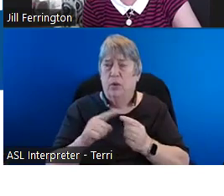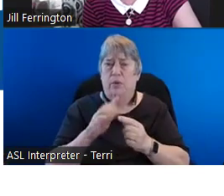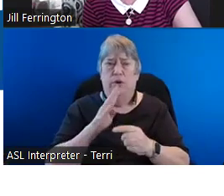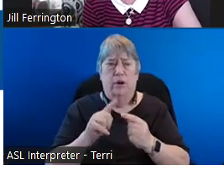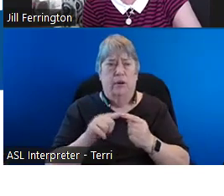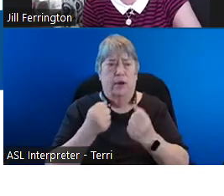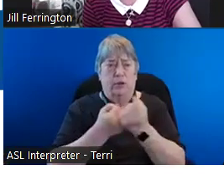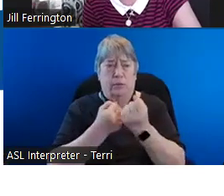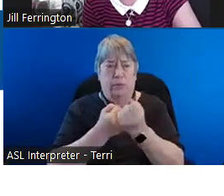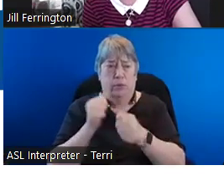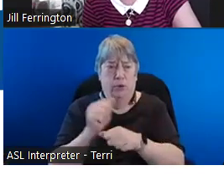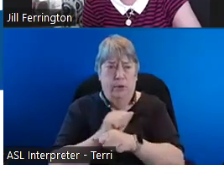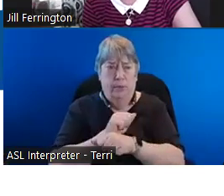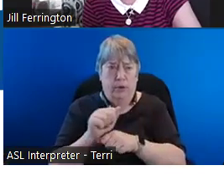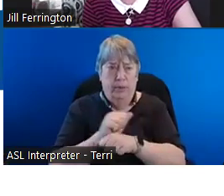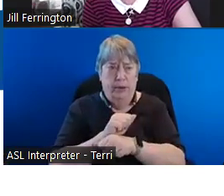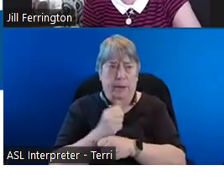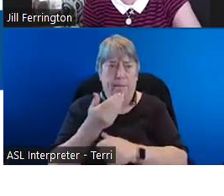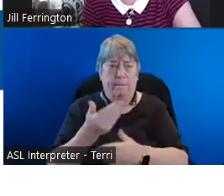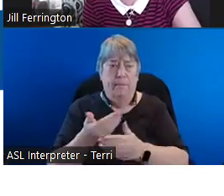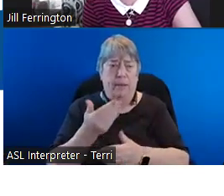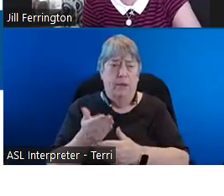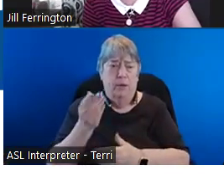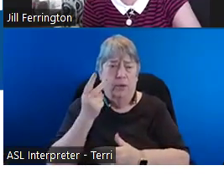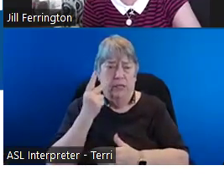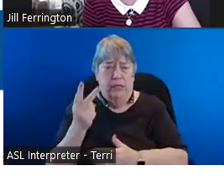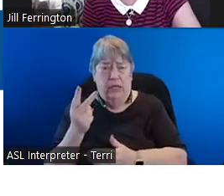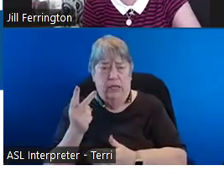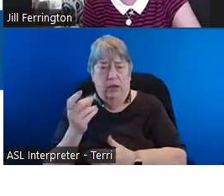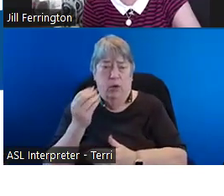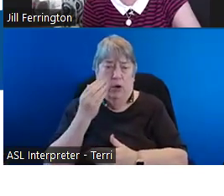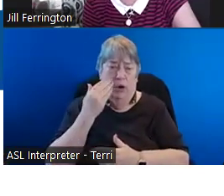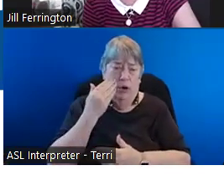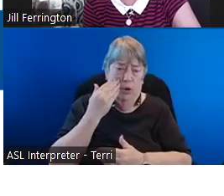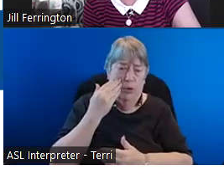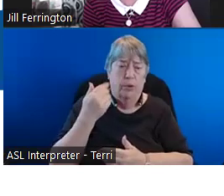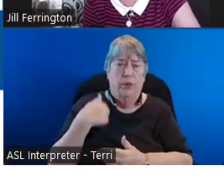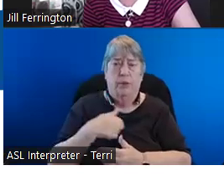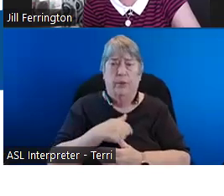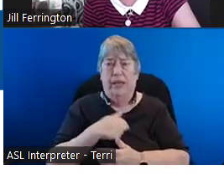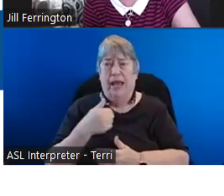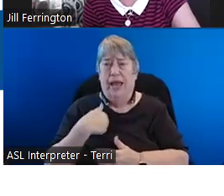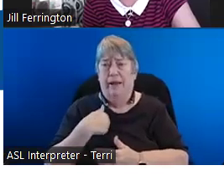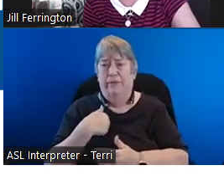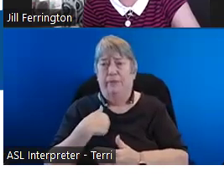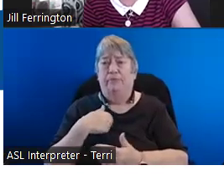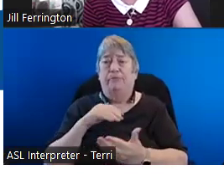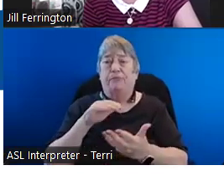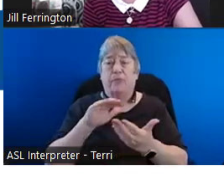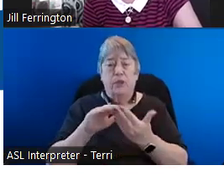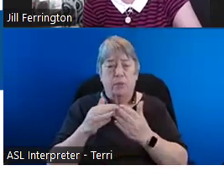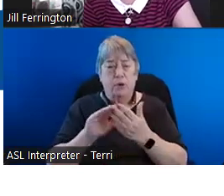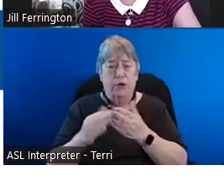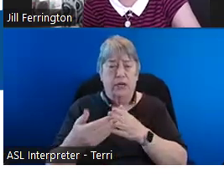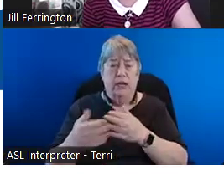employment, you may hear and know that waivers, home and community-based services waivers, play a significant role. They